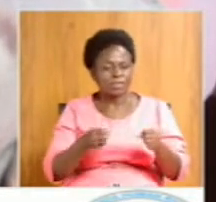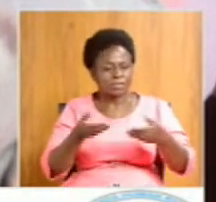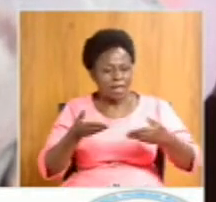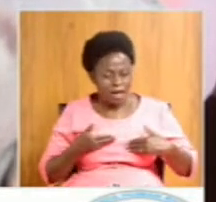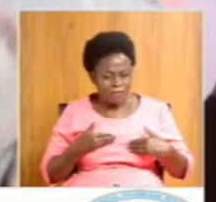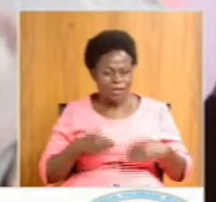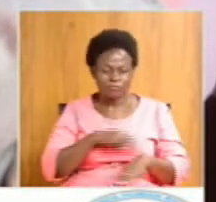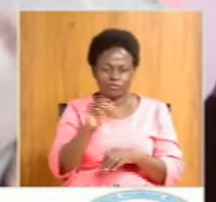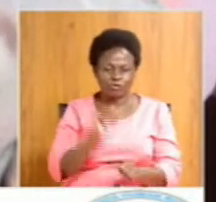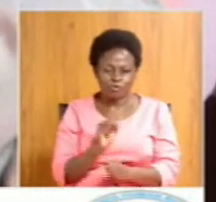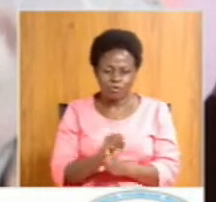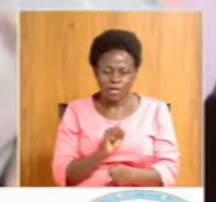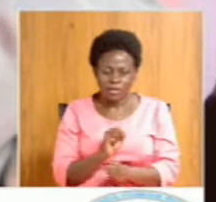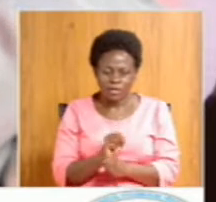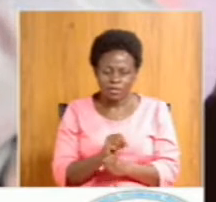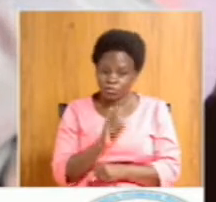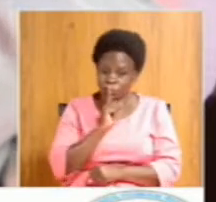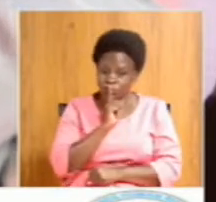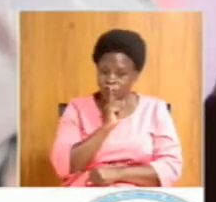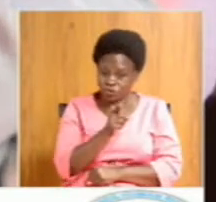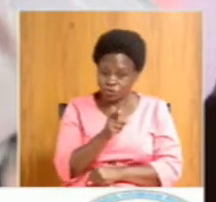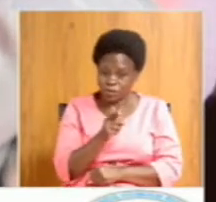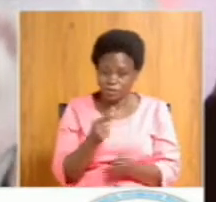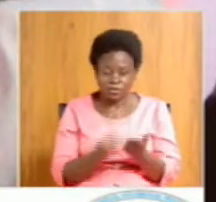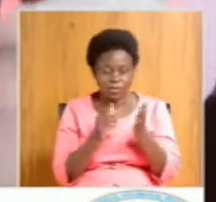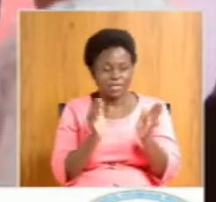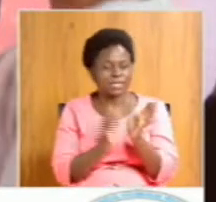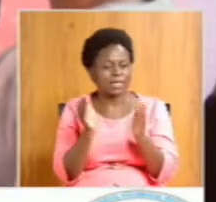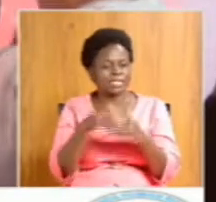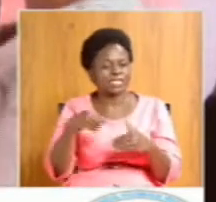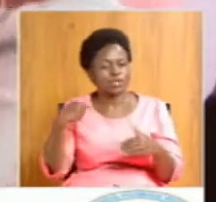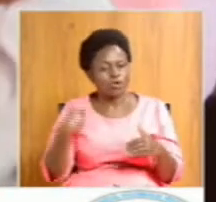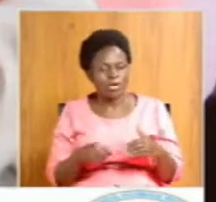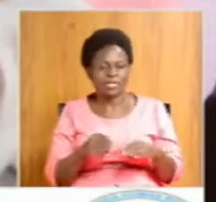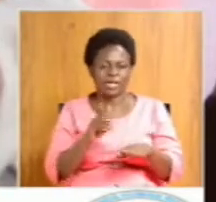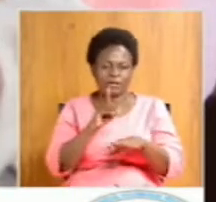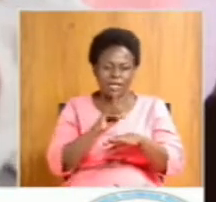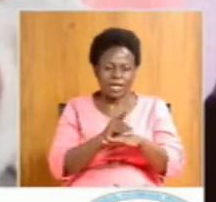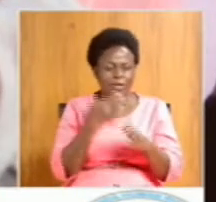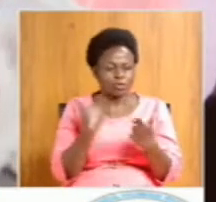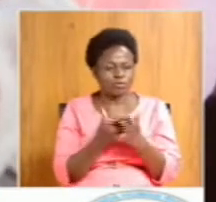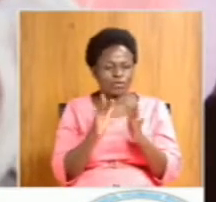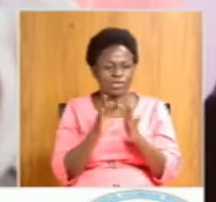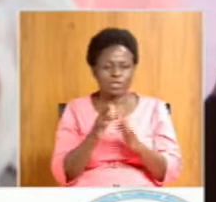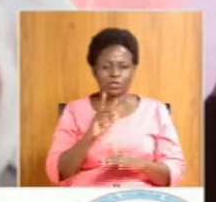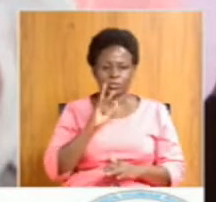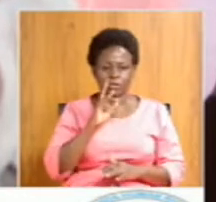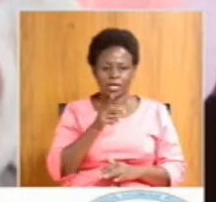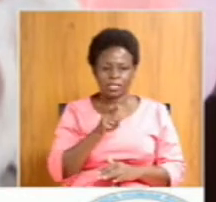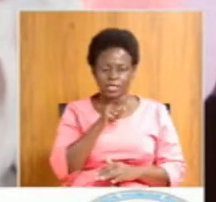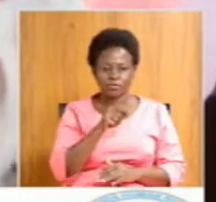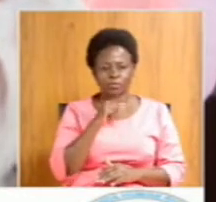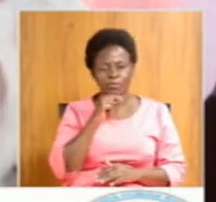And we should all work towards ensuring that Ugandans can access quality, reliable, and good Internet. And therefore, to answer you,